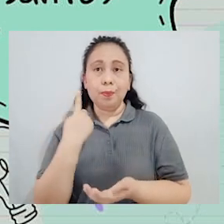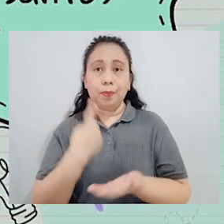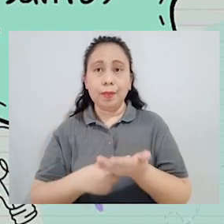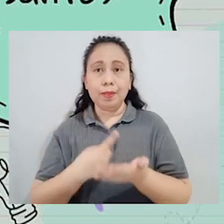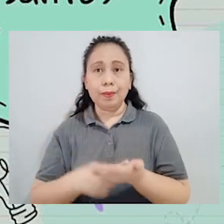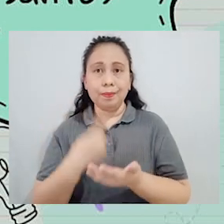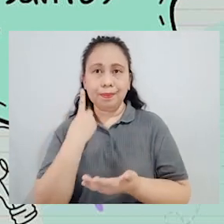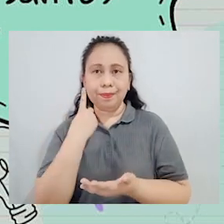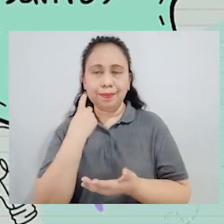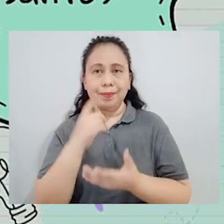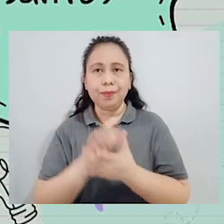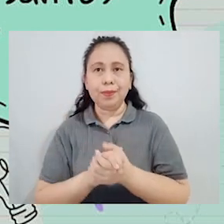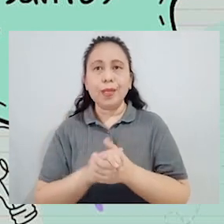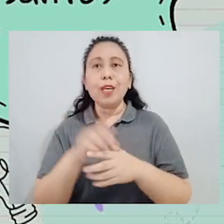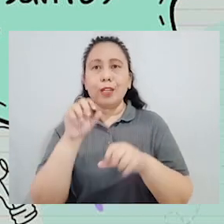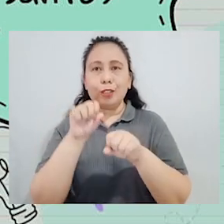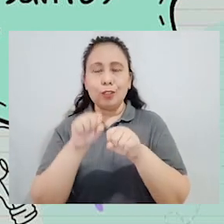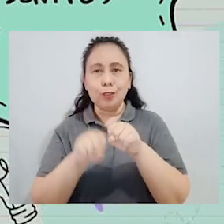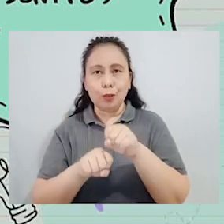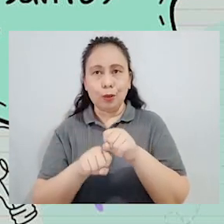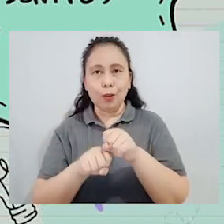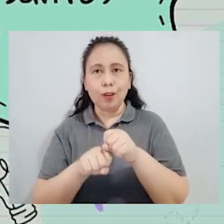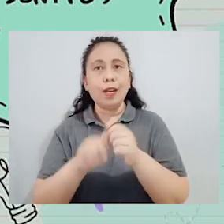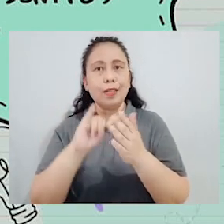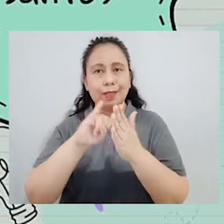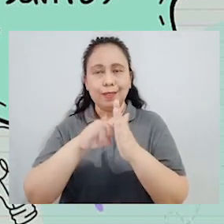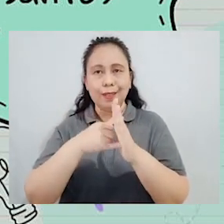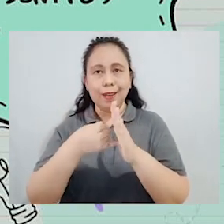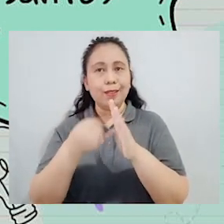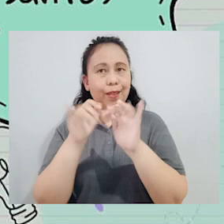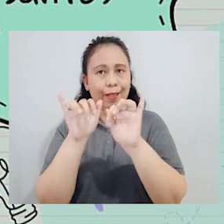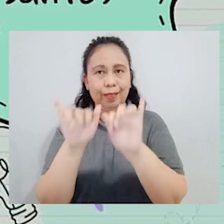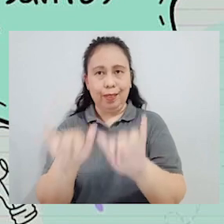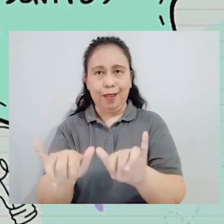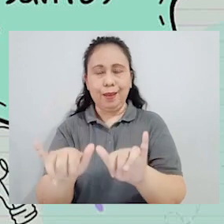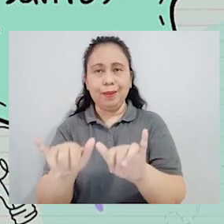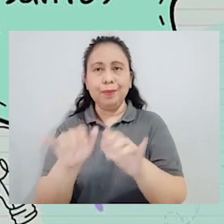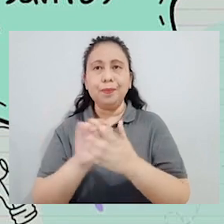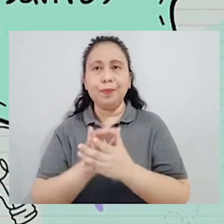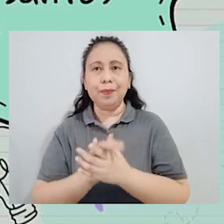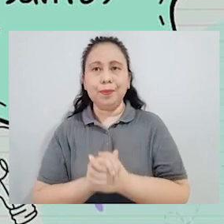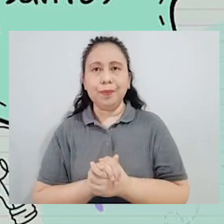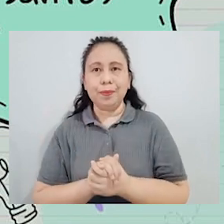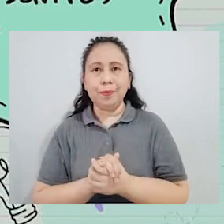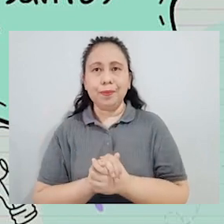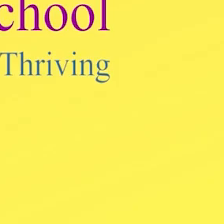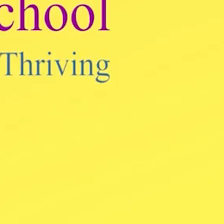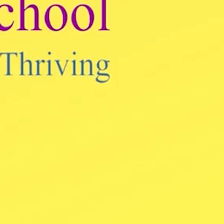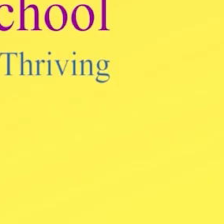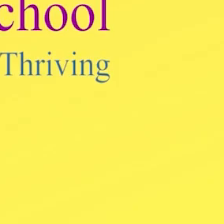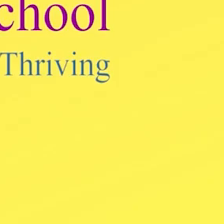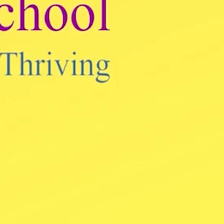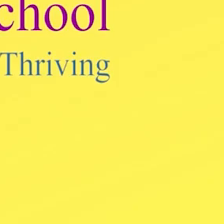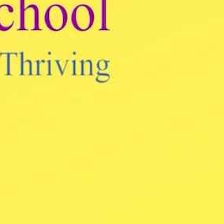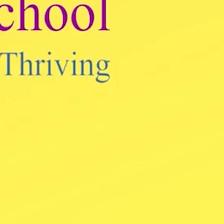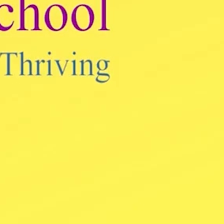recently. So, don't go away and we'll be right back.